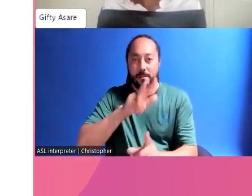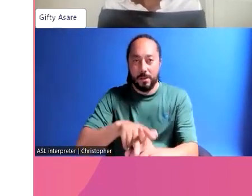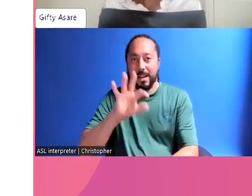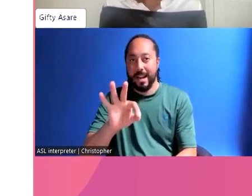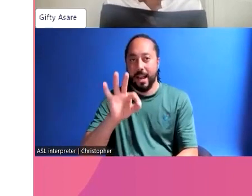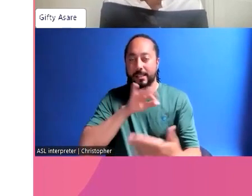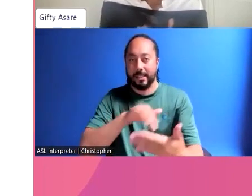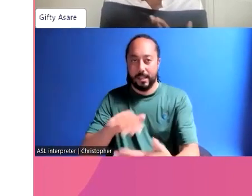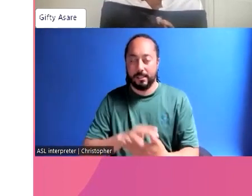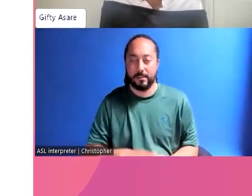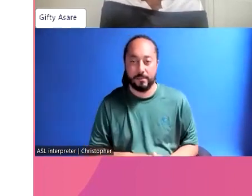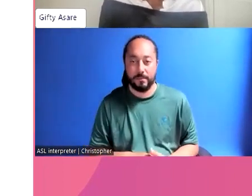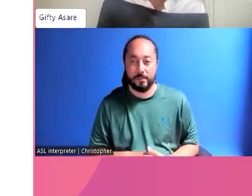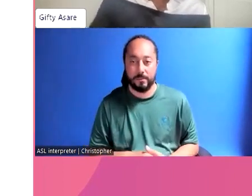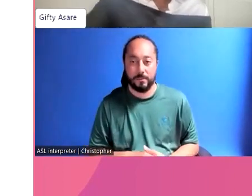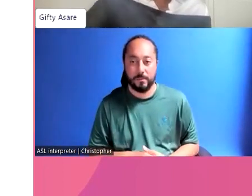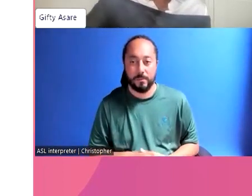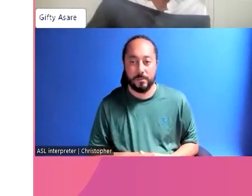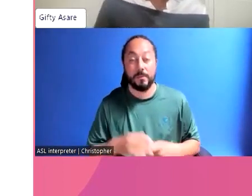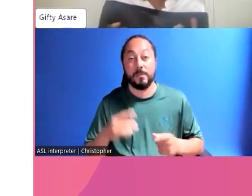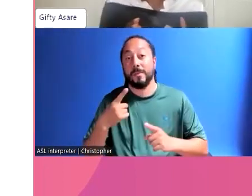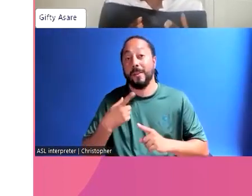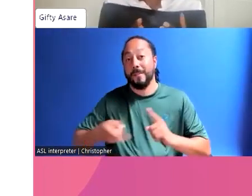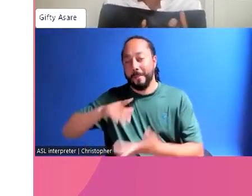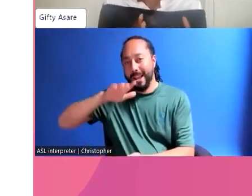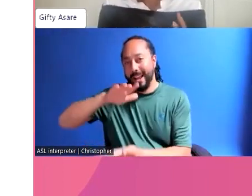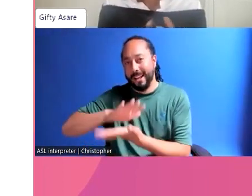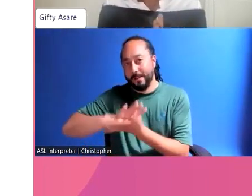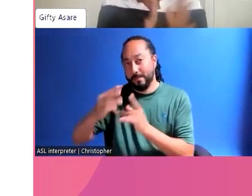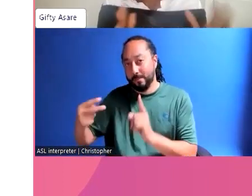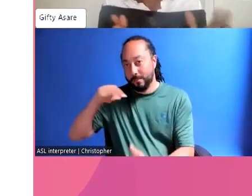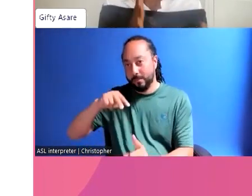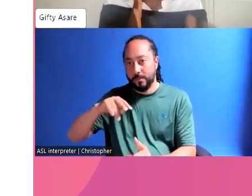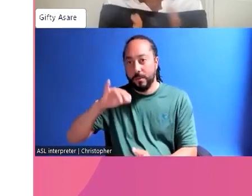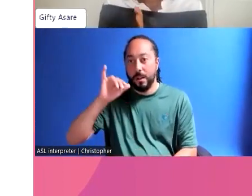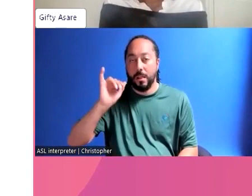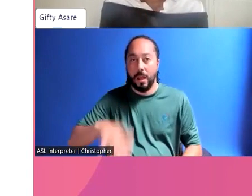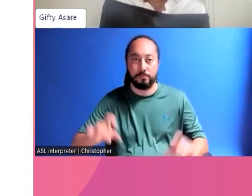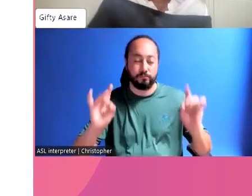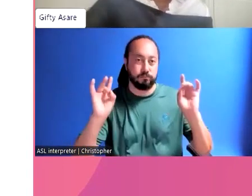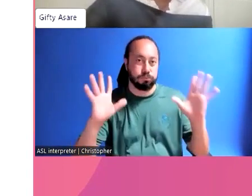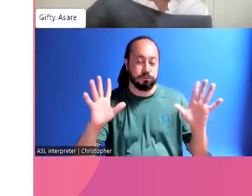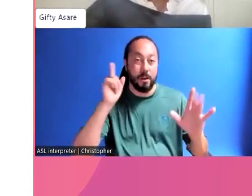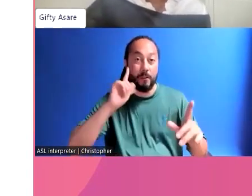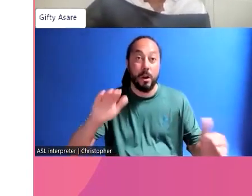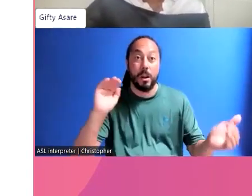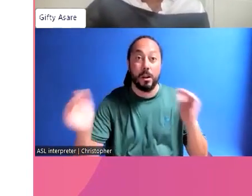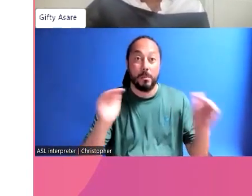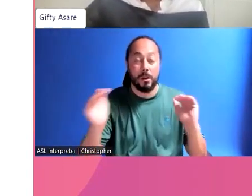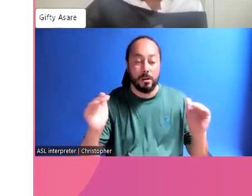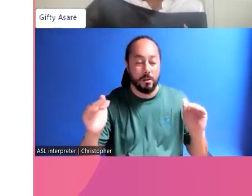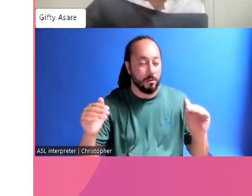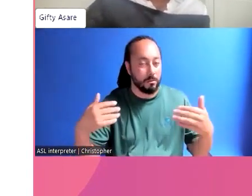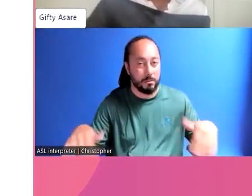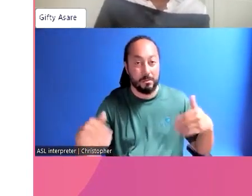first, naturally, from an academic standpoint, that was more or less of a nightmare for comparison, right? Very difficult to